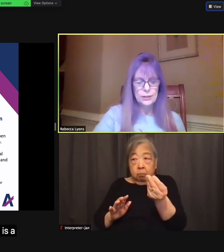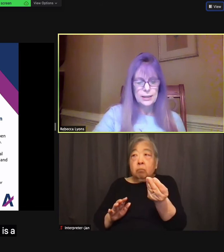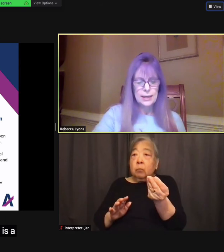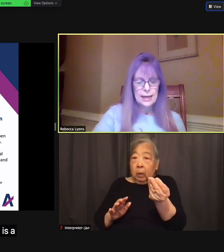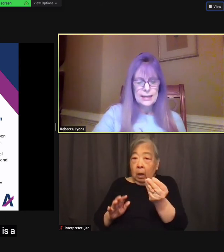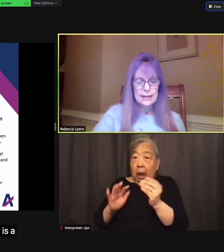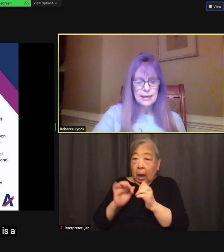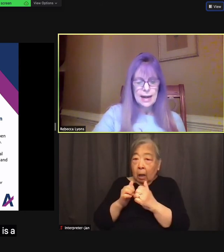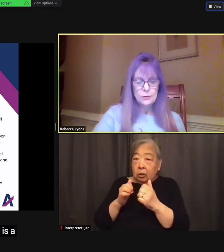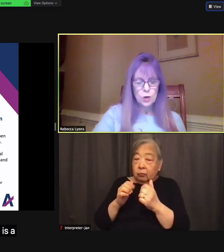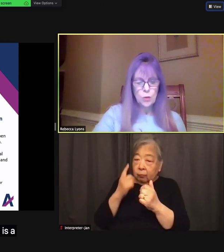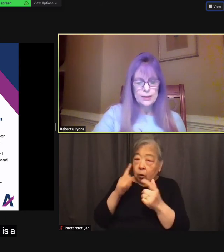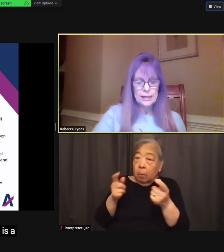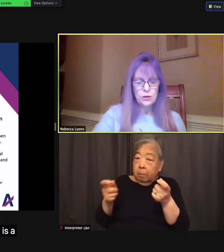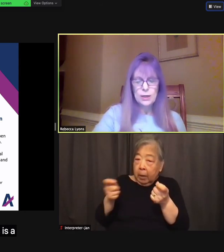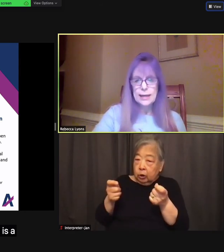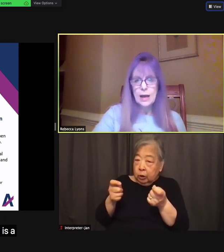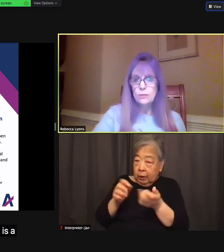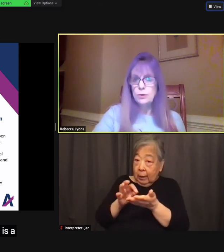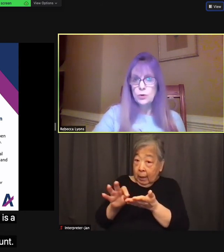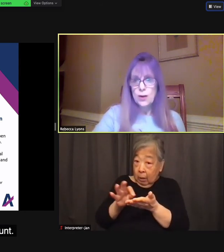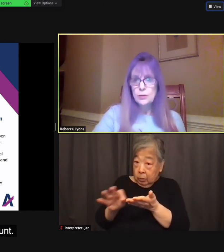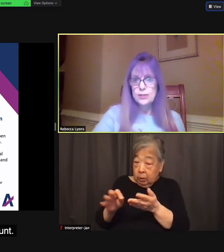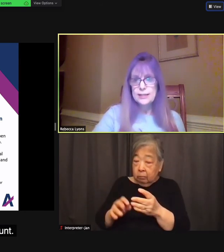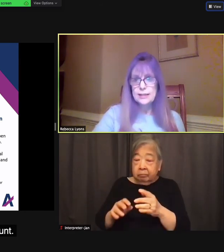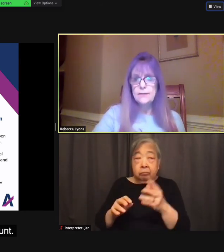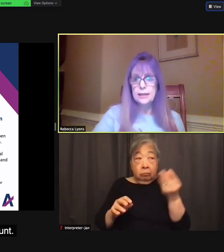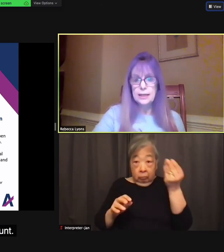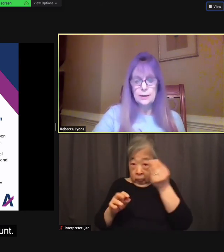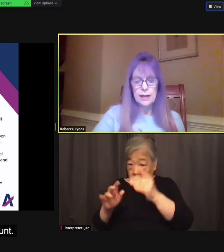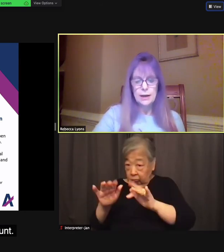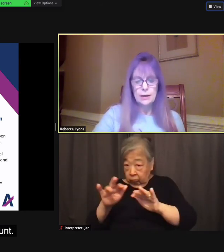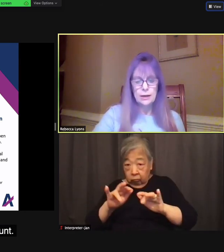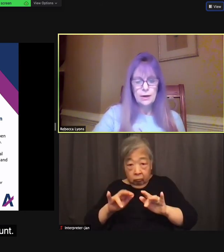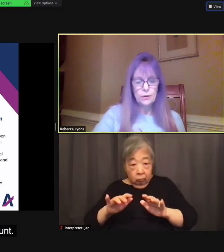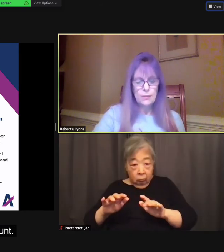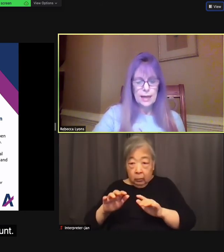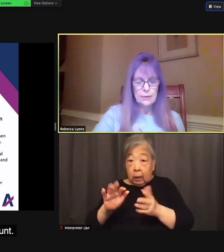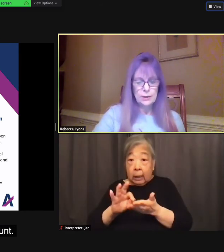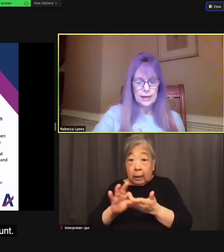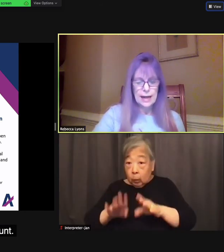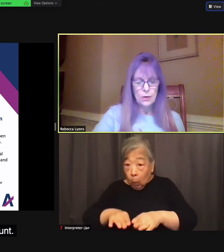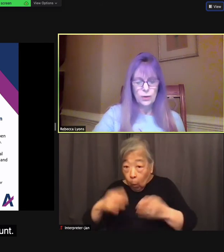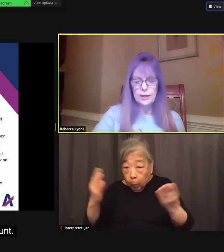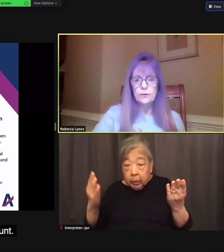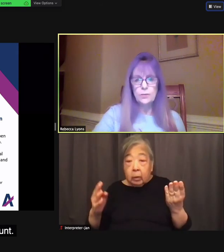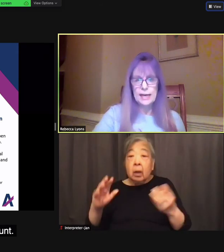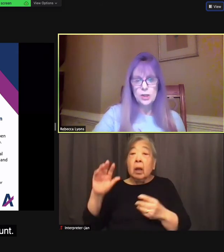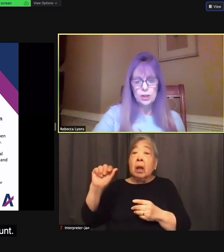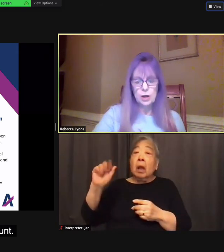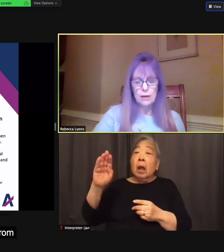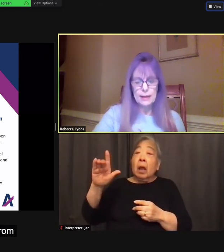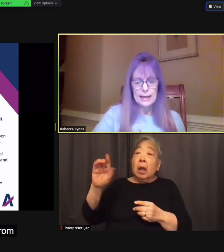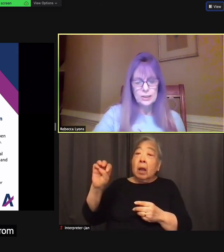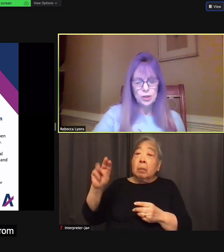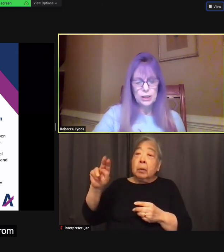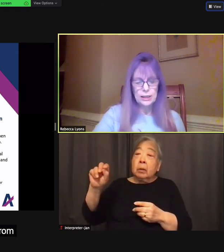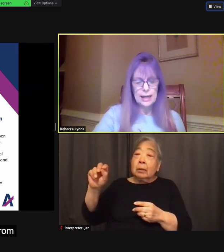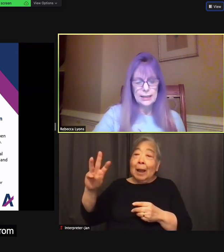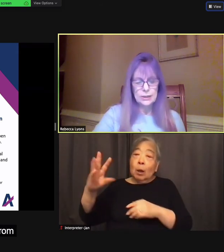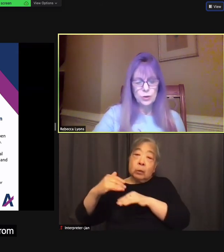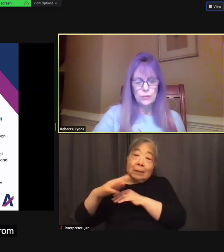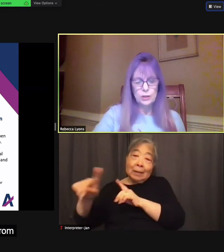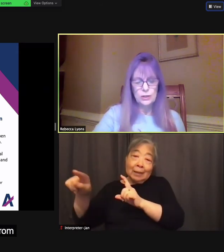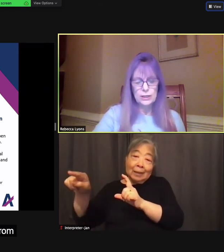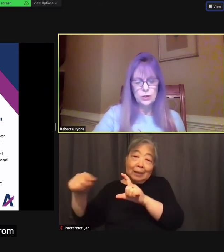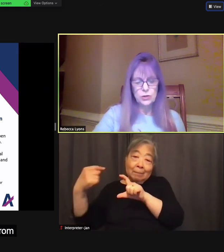account. And then after opening your account, you're going to receive an email from ABLEnow with information on managing